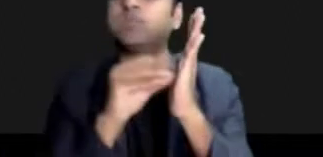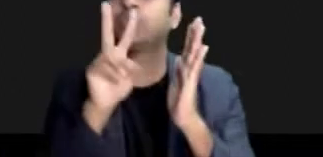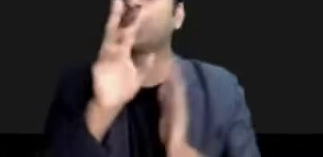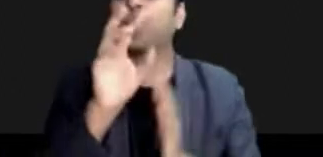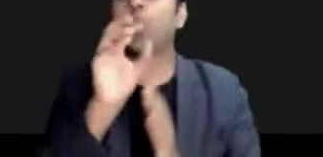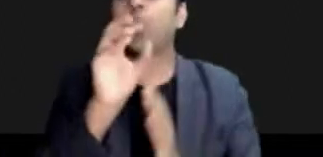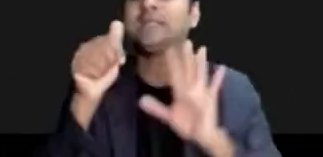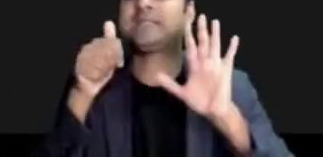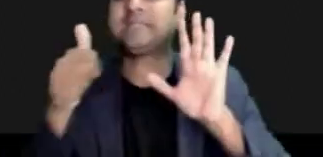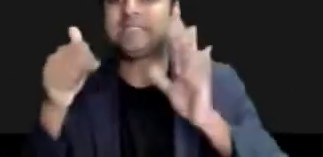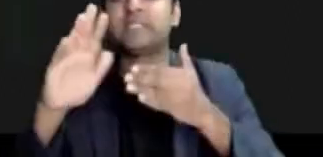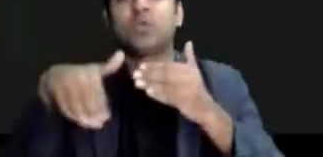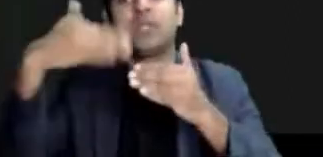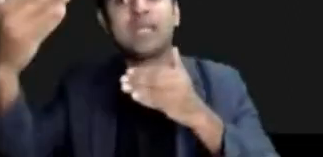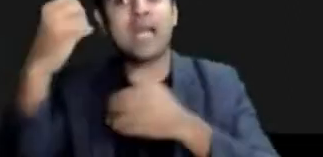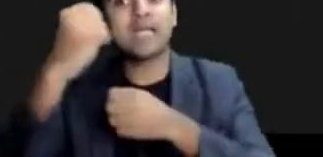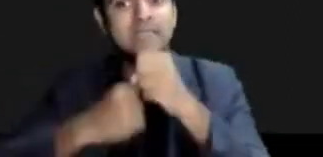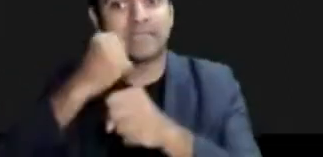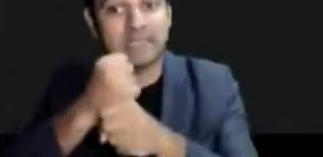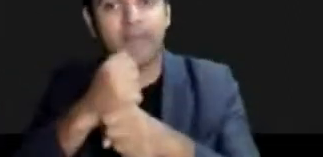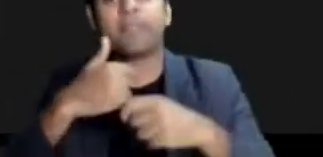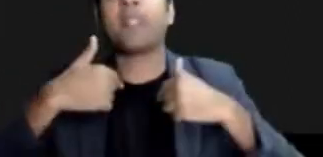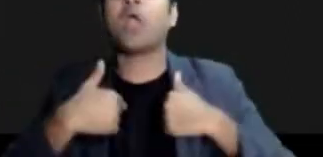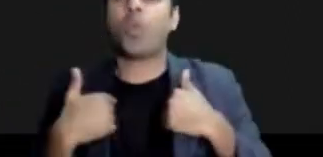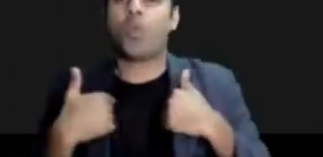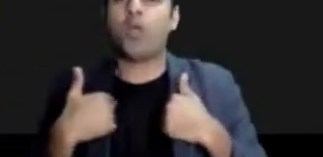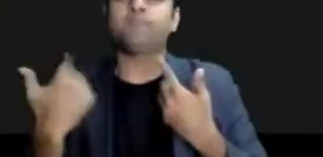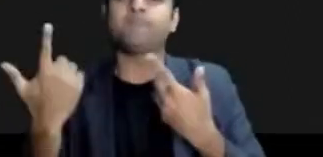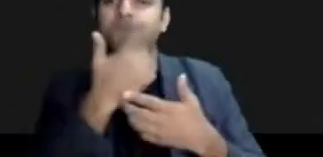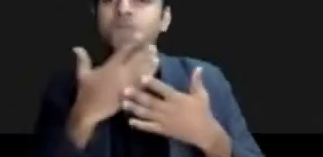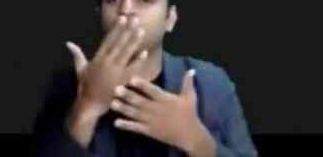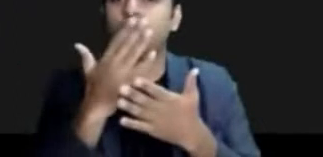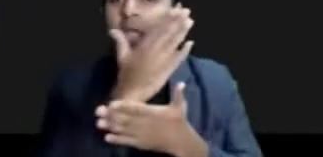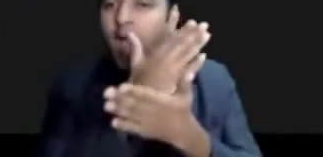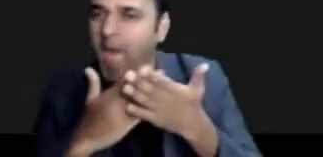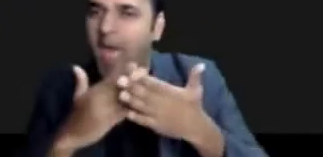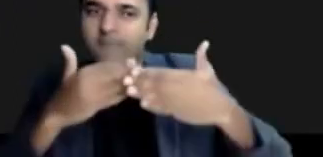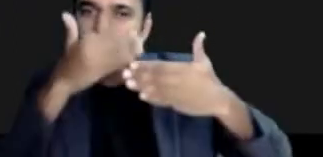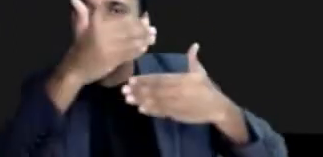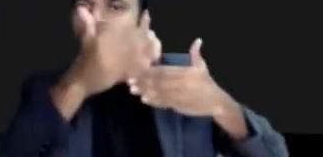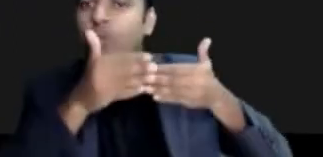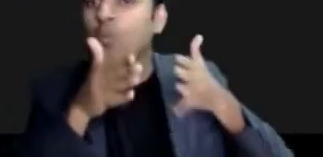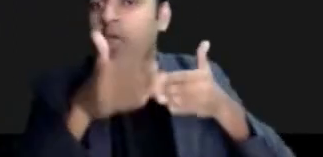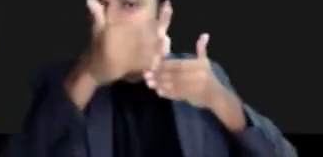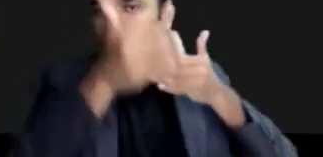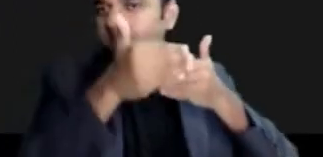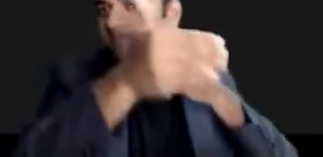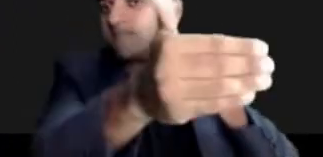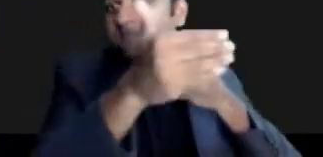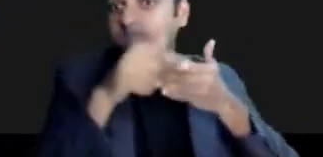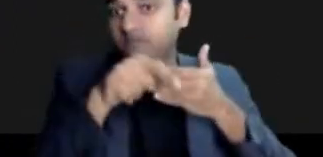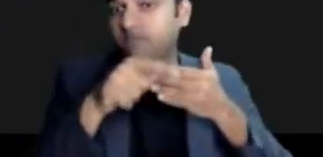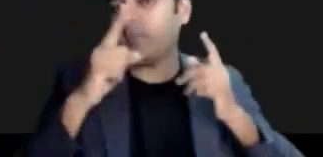the framework. The goal of the framework was to ensure more inclusive and more